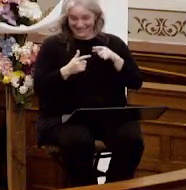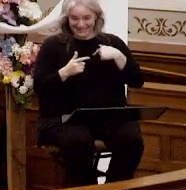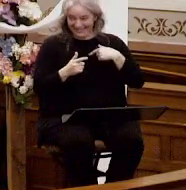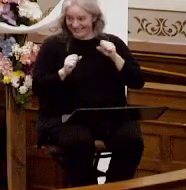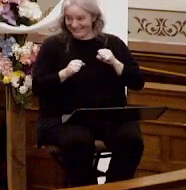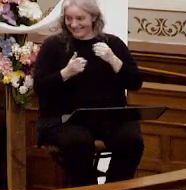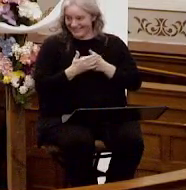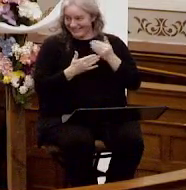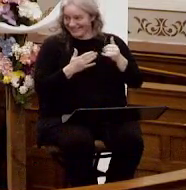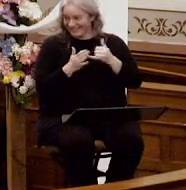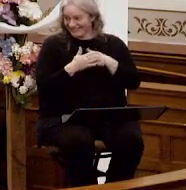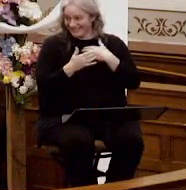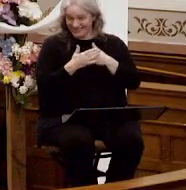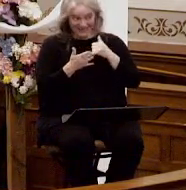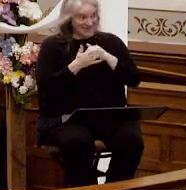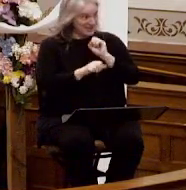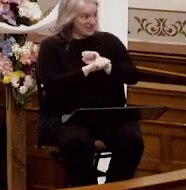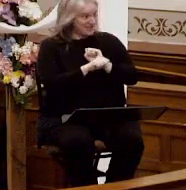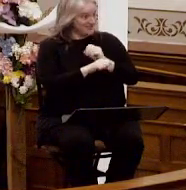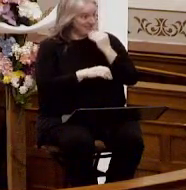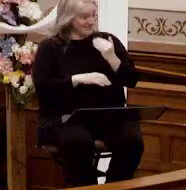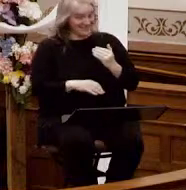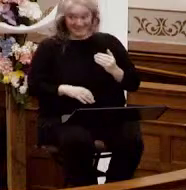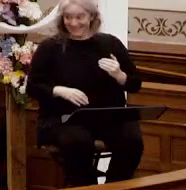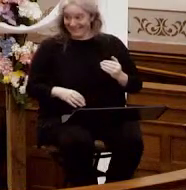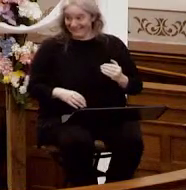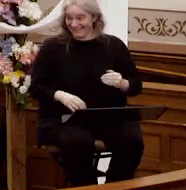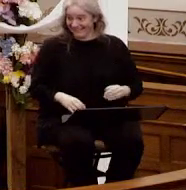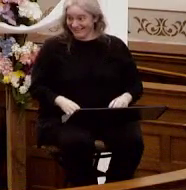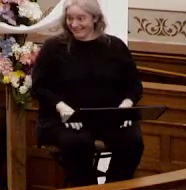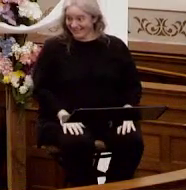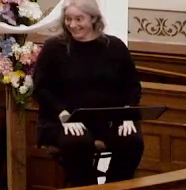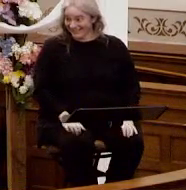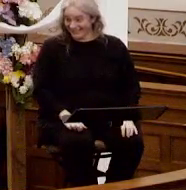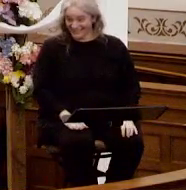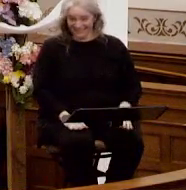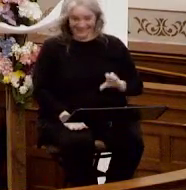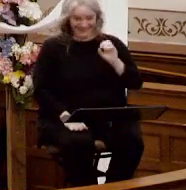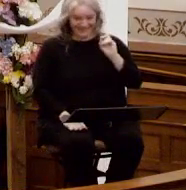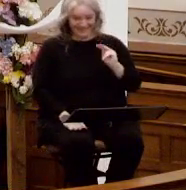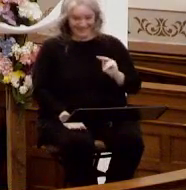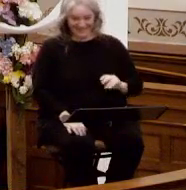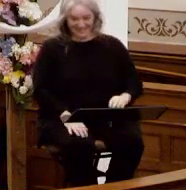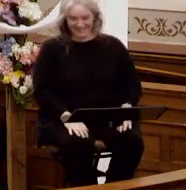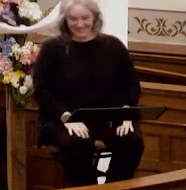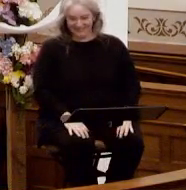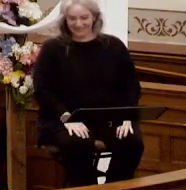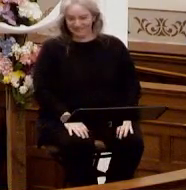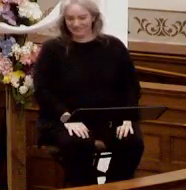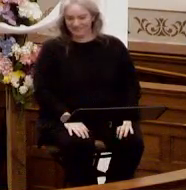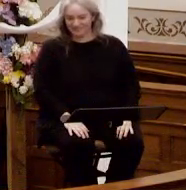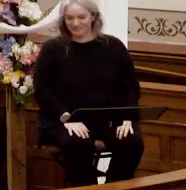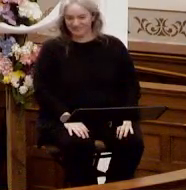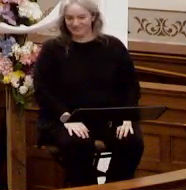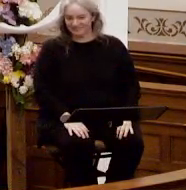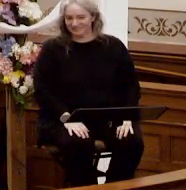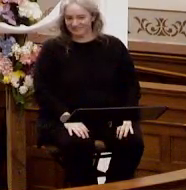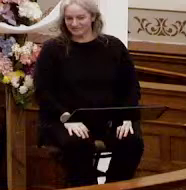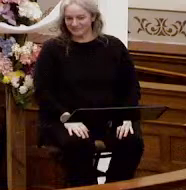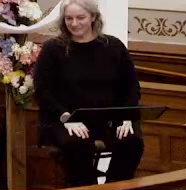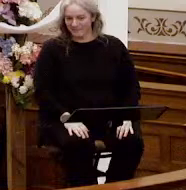right. Oh, it worked. Thank you so much. All right. So I've